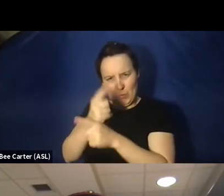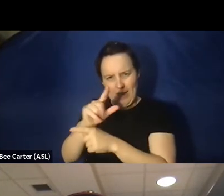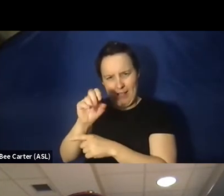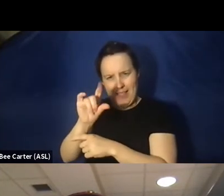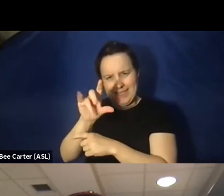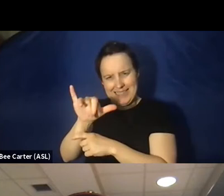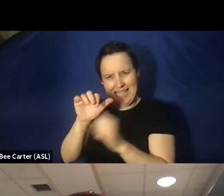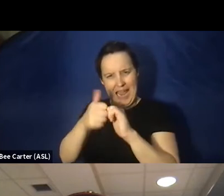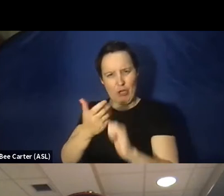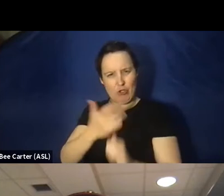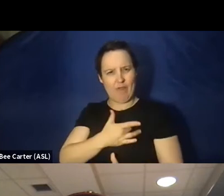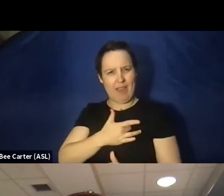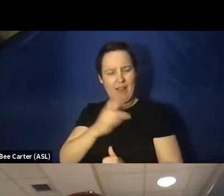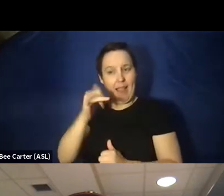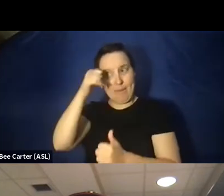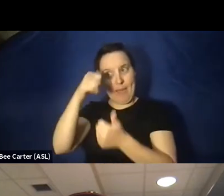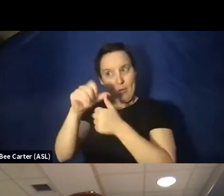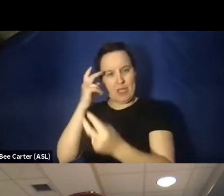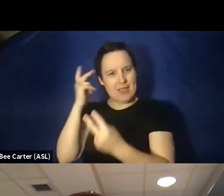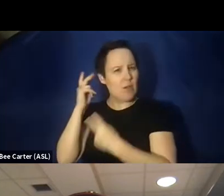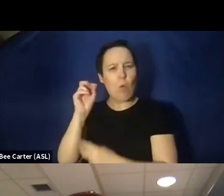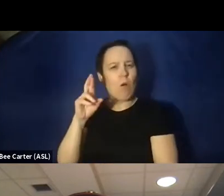you? Did you go to memory too?